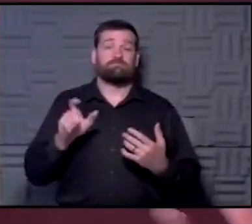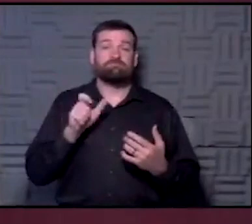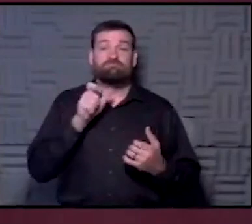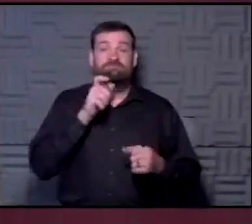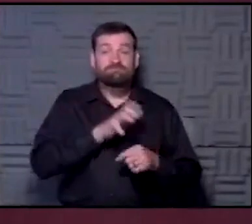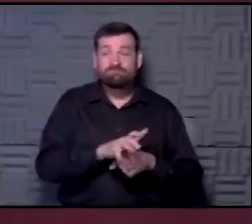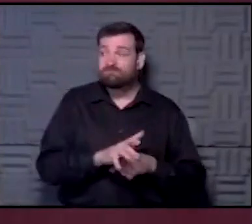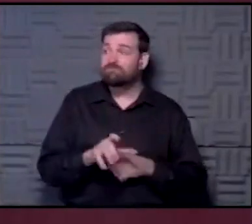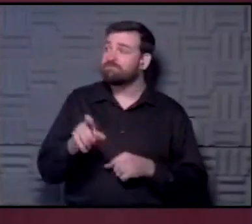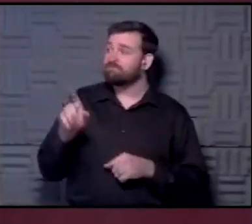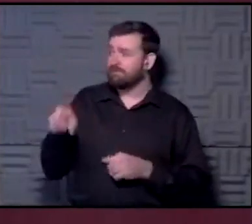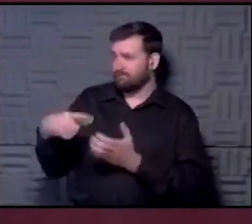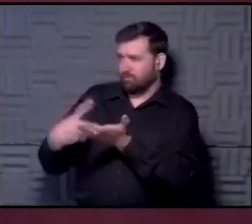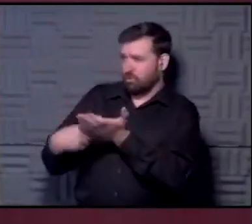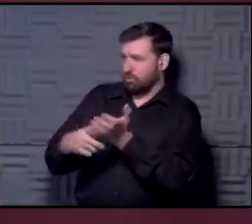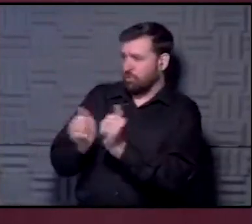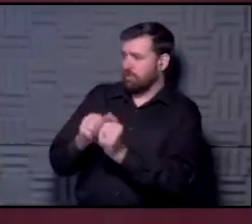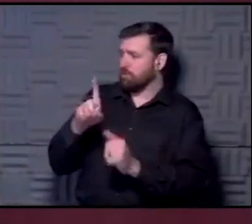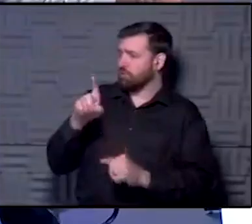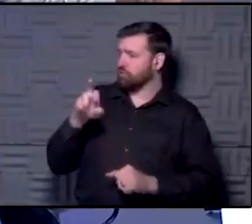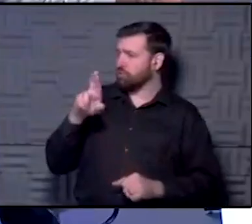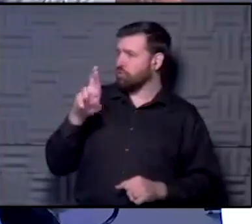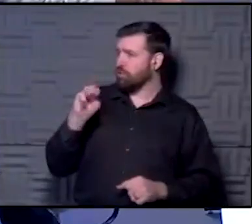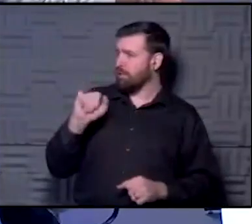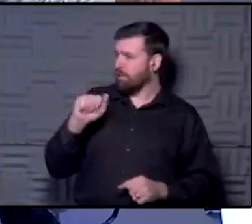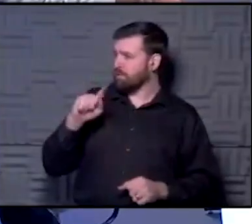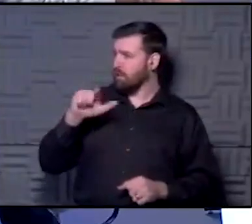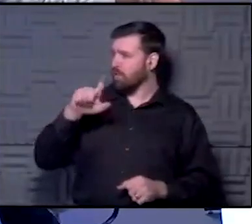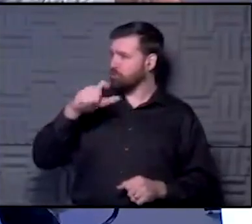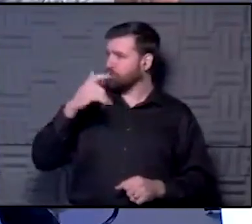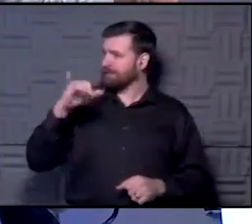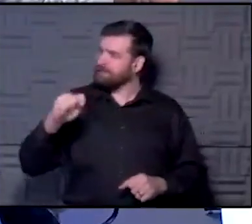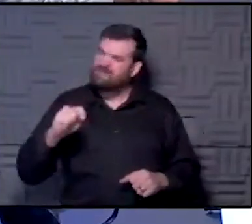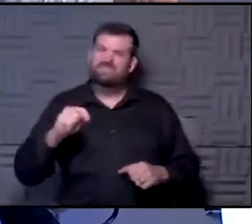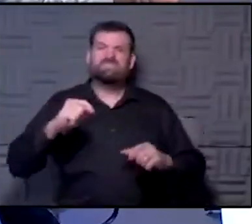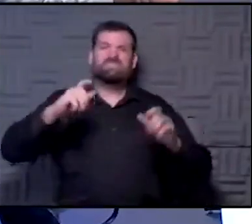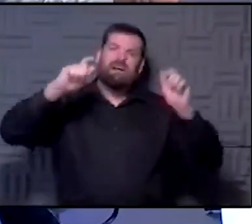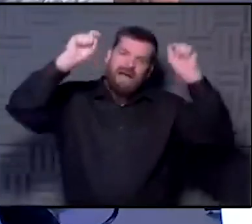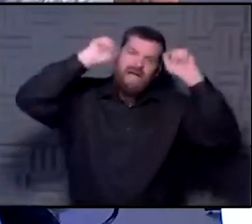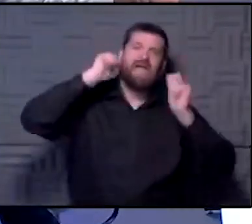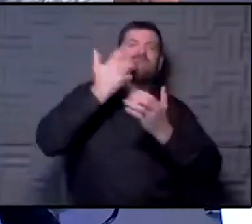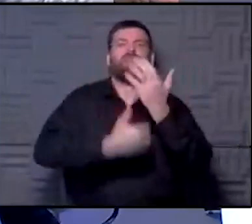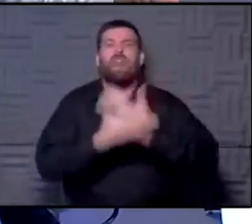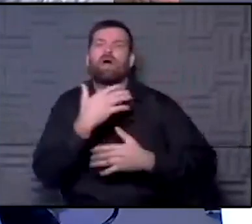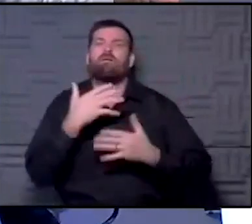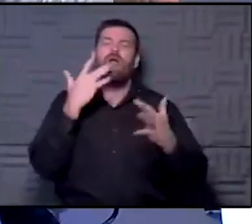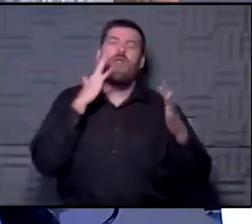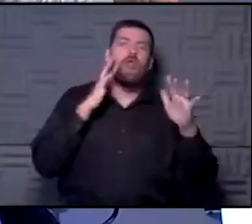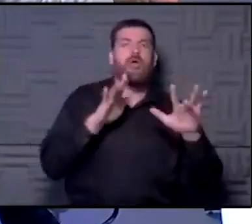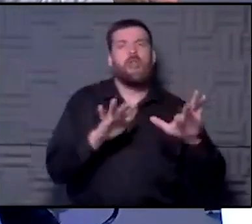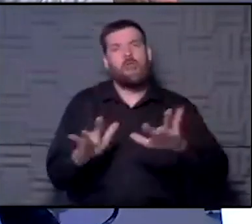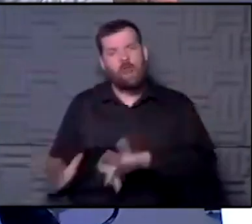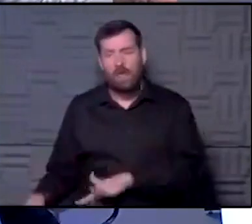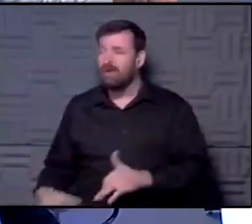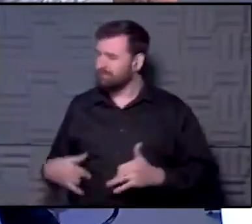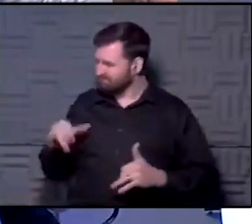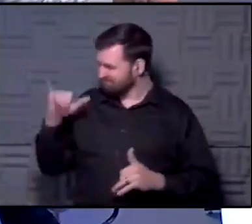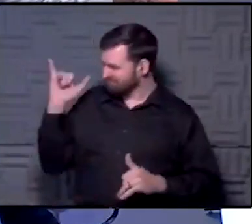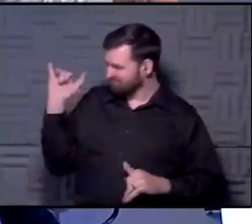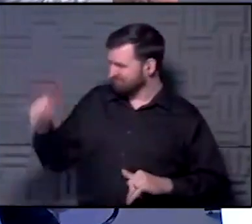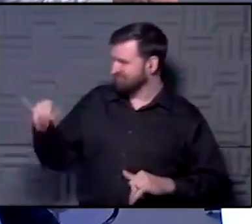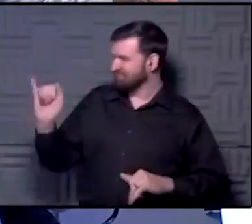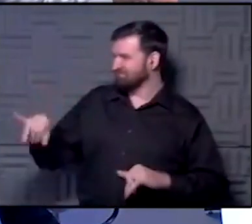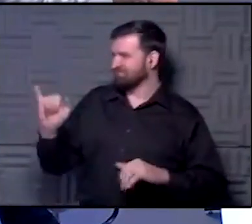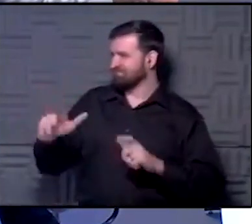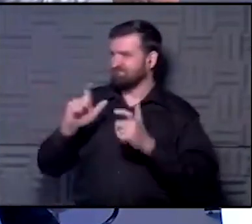There's this. You got to go talk to the dermatologist, I see, because he's like, Yeah. stay out of the sun, wear a hat, wear gloves, Right, you're too it's wide. tough, Yeah, you don't right? need melatonin. If that's Yeah. that's